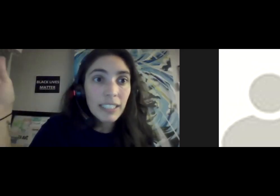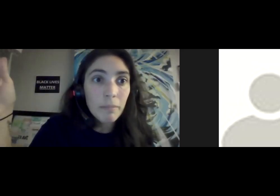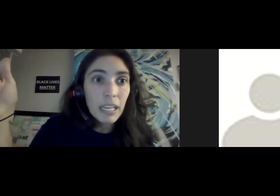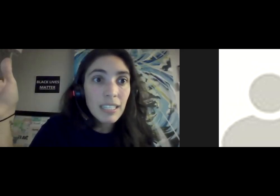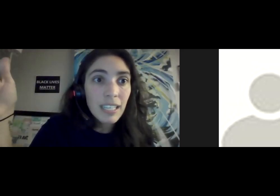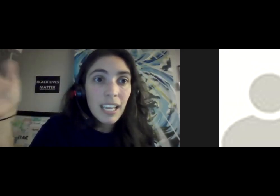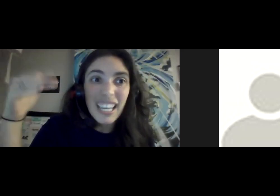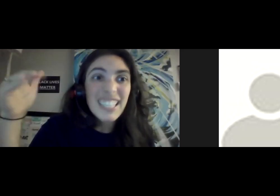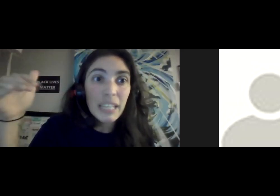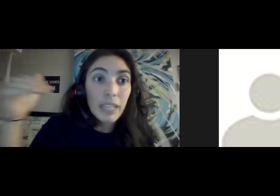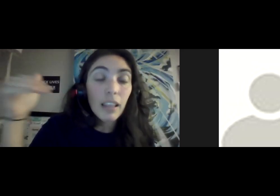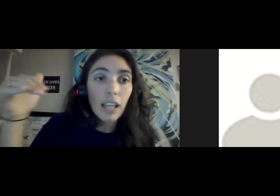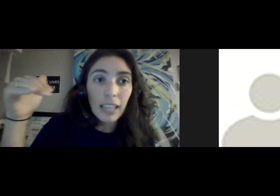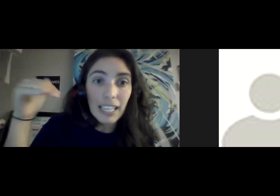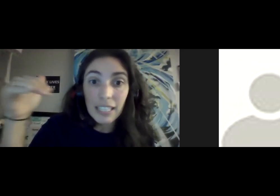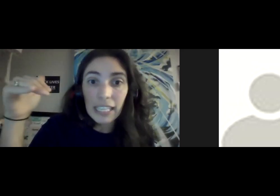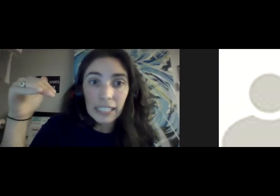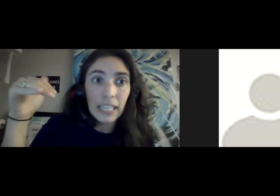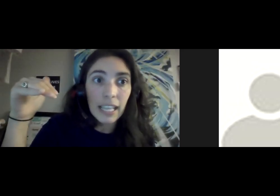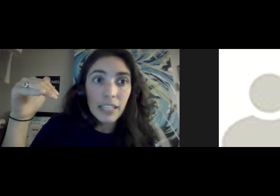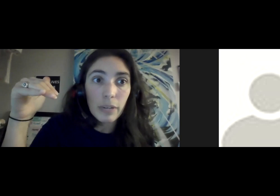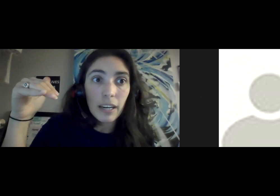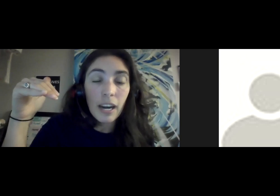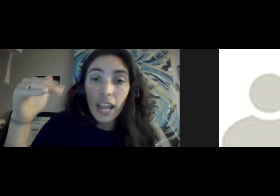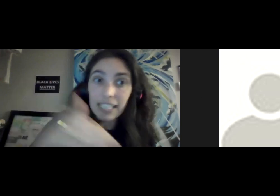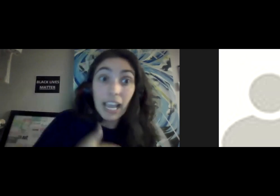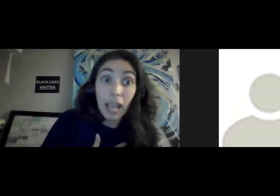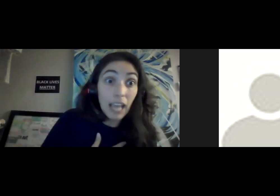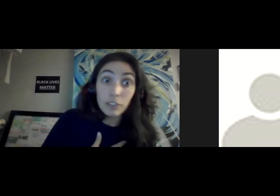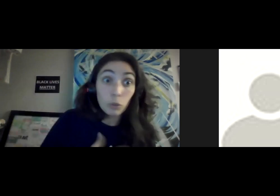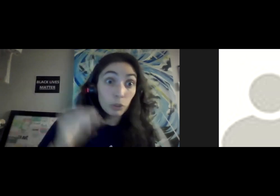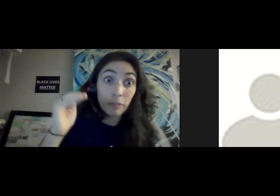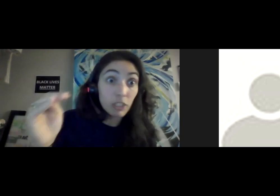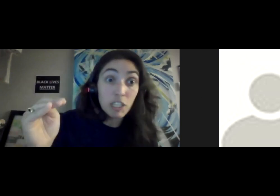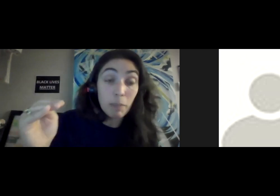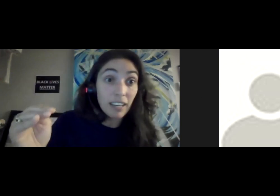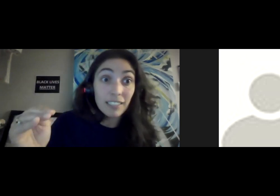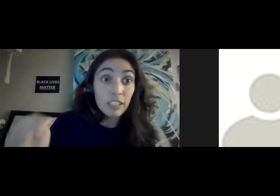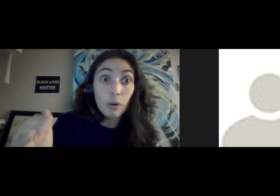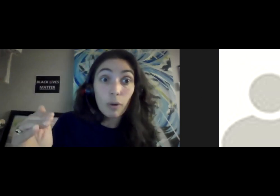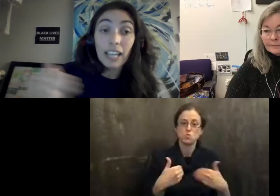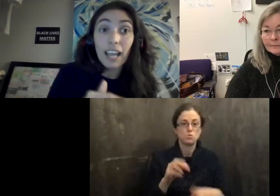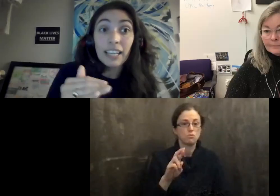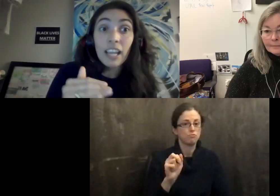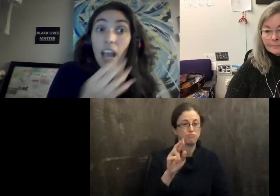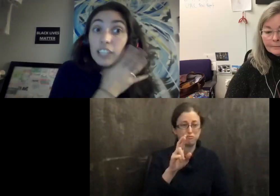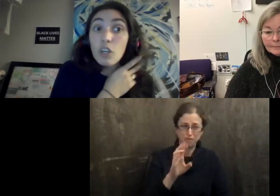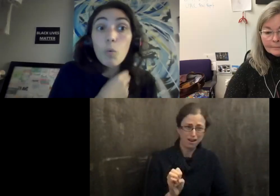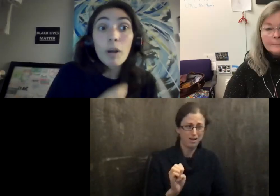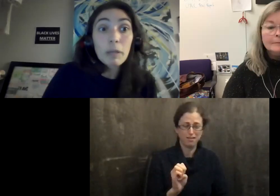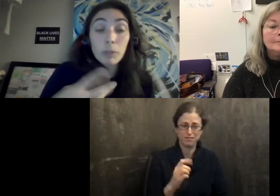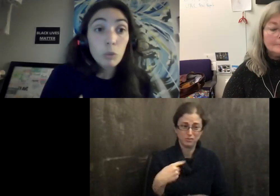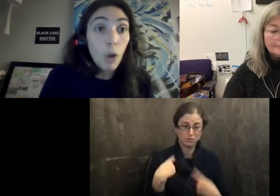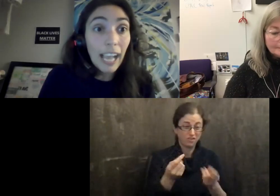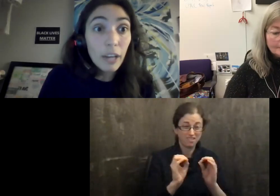and weeks and months, it seems a lot less likely and less rare. As I told you, I'm transparent. So I don't